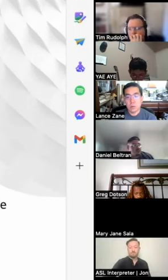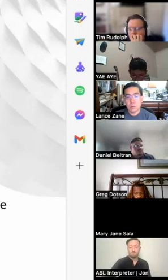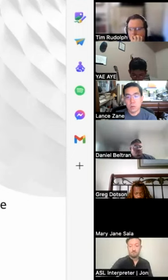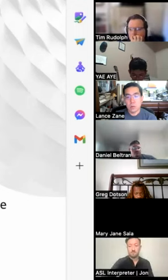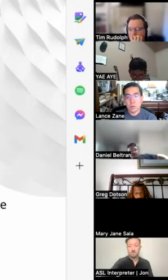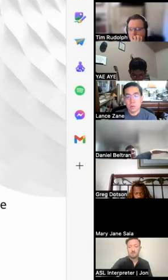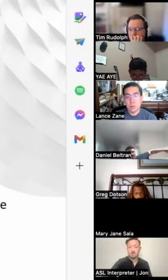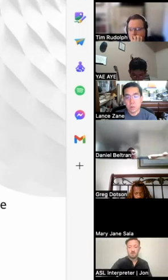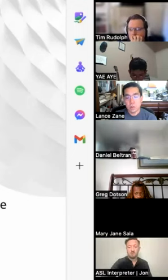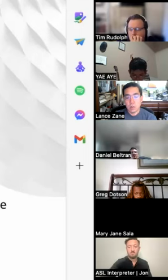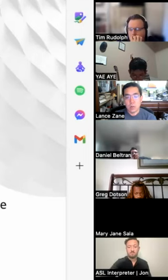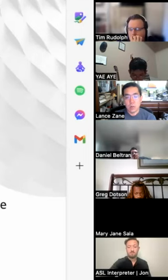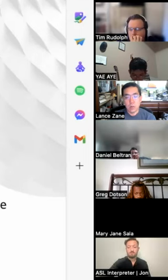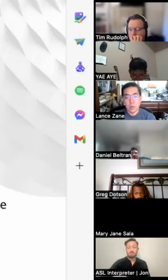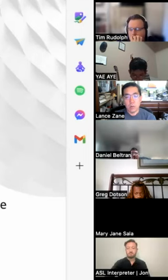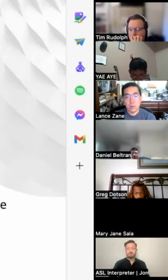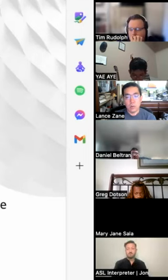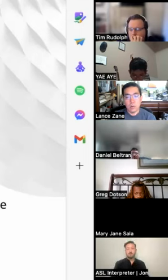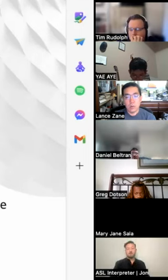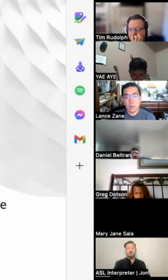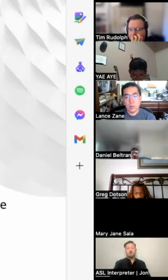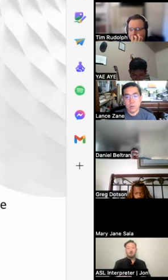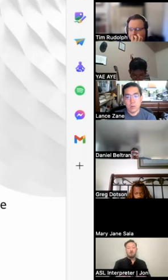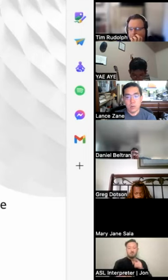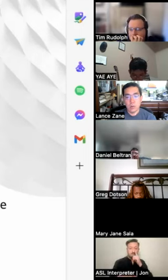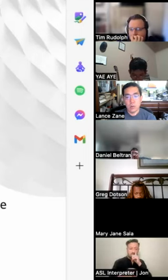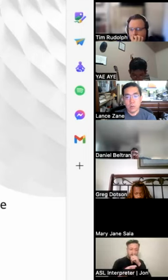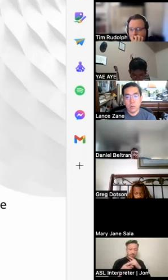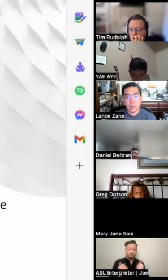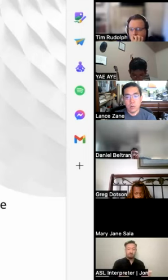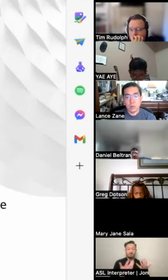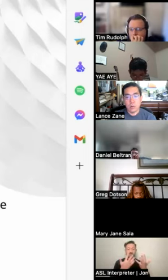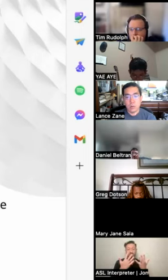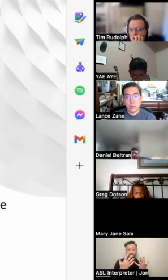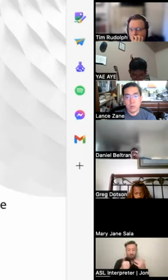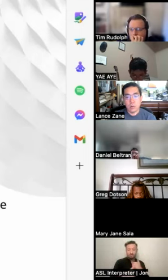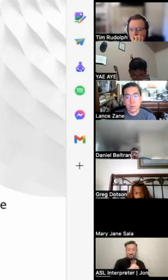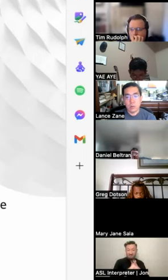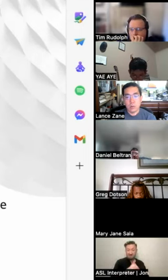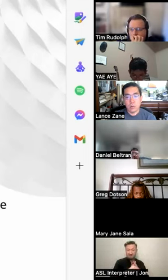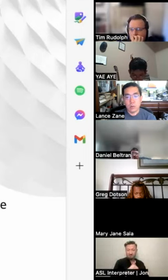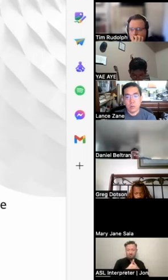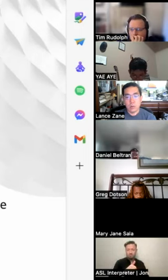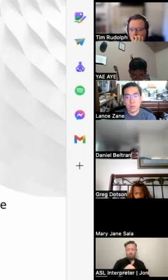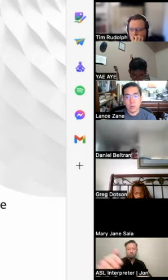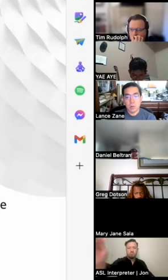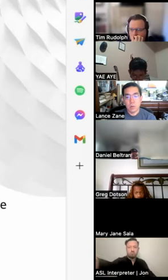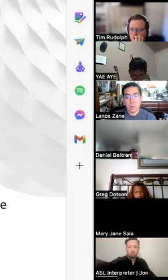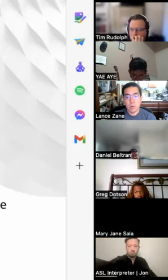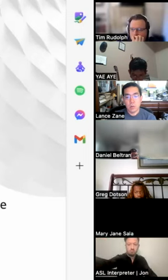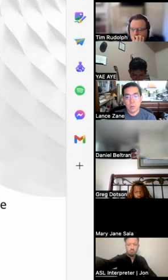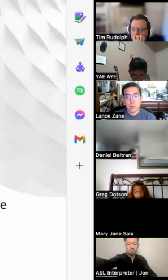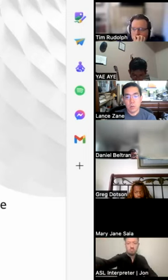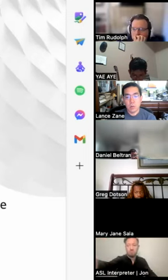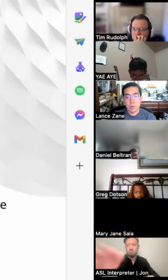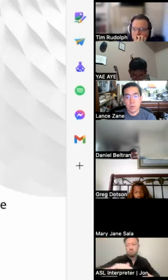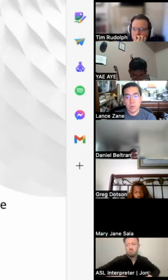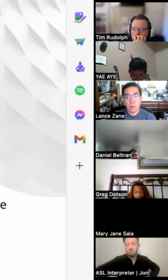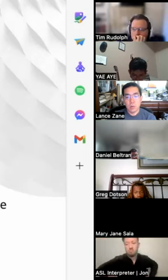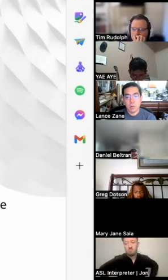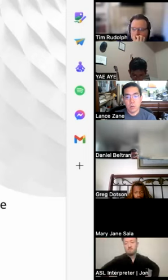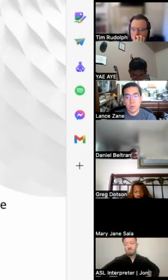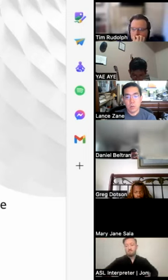that heat must continue to be present for the fire hazard to continue to happen. Now, for heat itself,